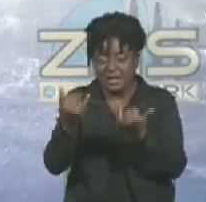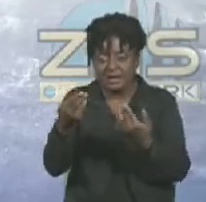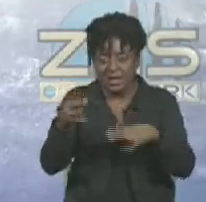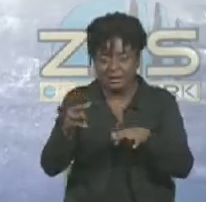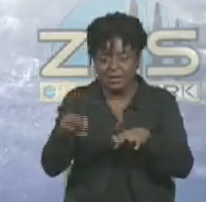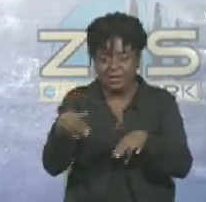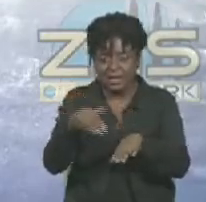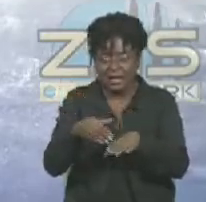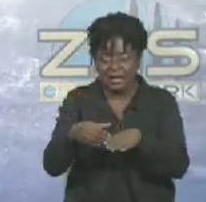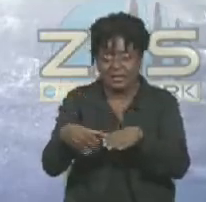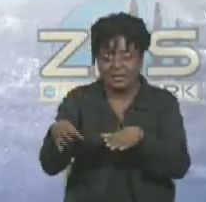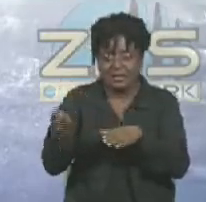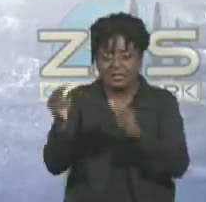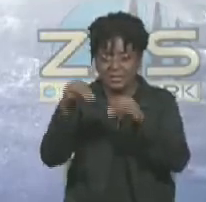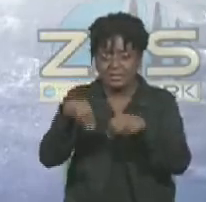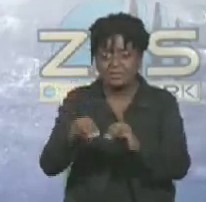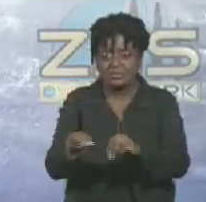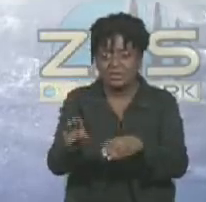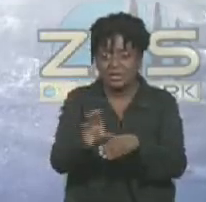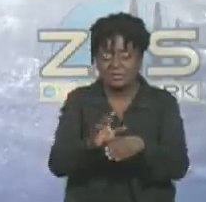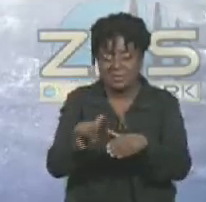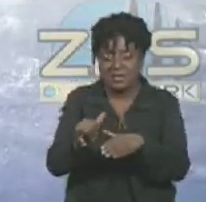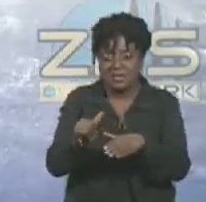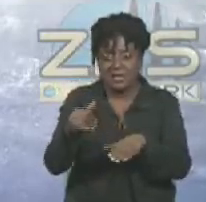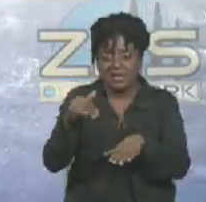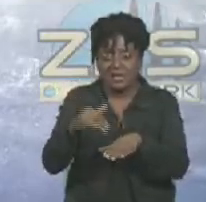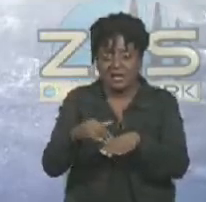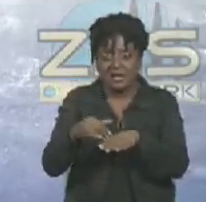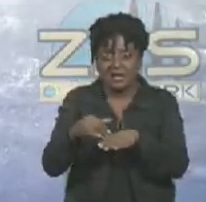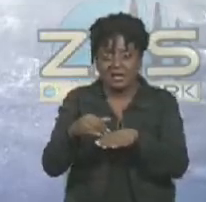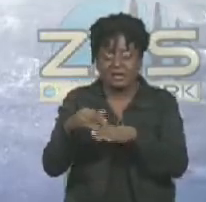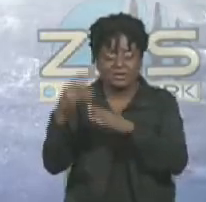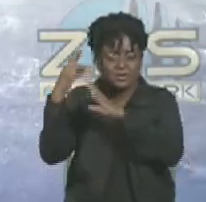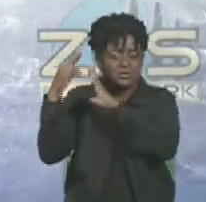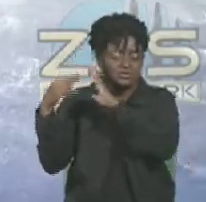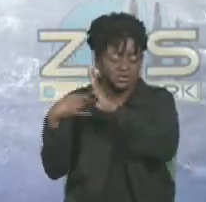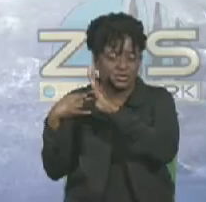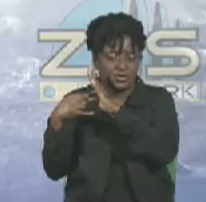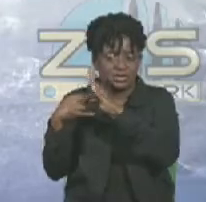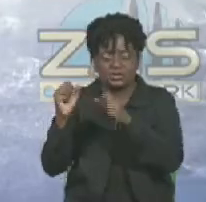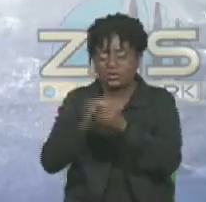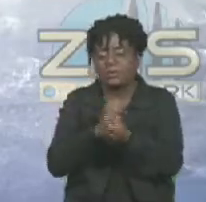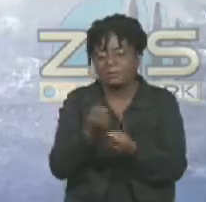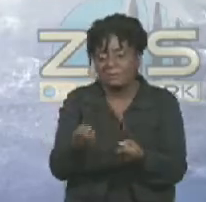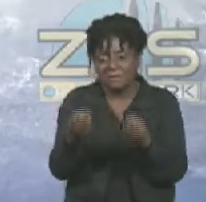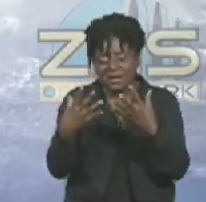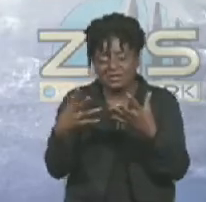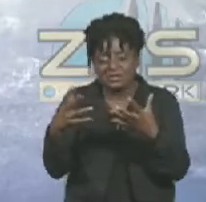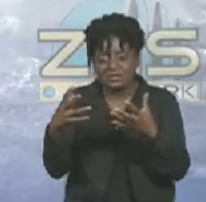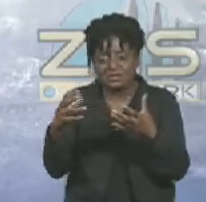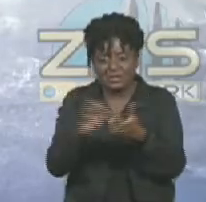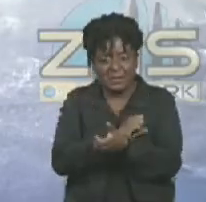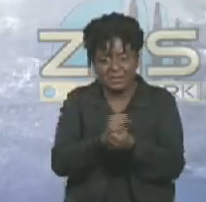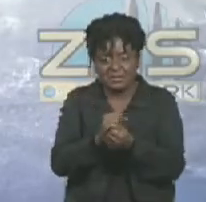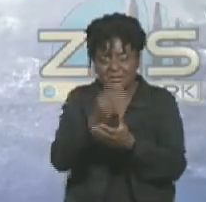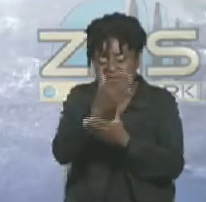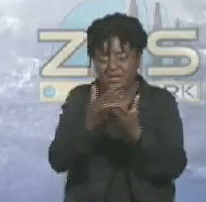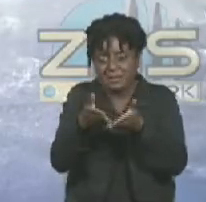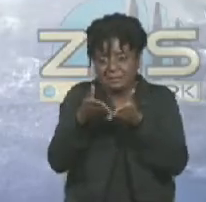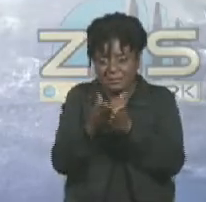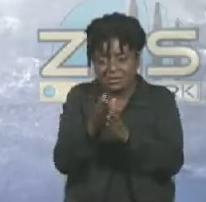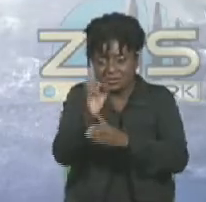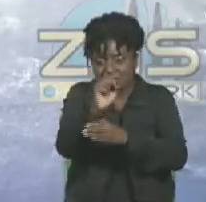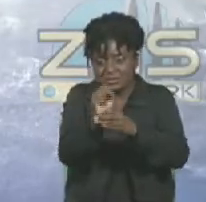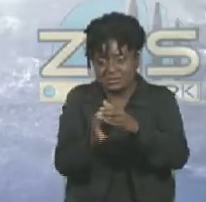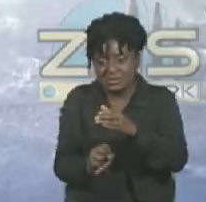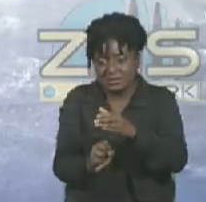sustained significant and excessive damage from Hurricane Irma. So much damage that some of the boats have been submerged. Senior officials of